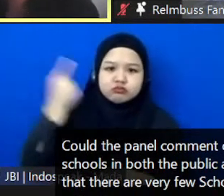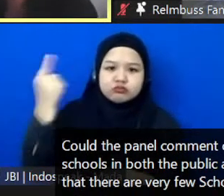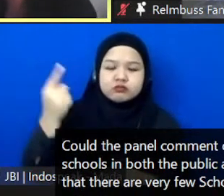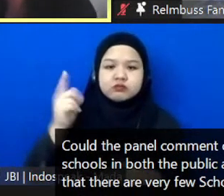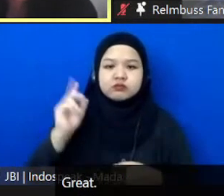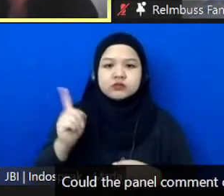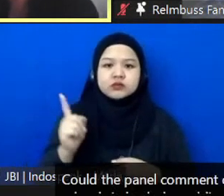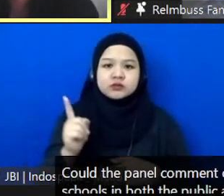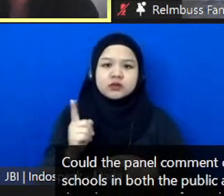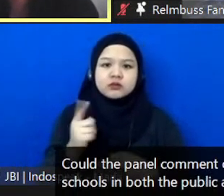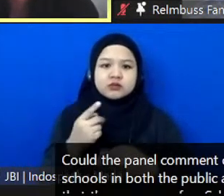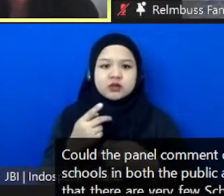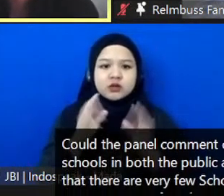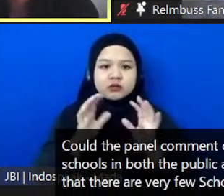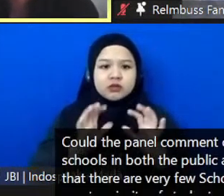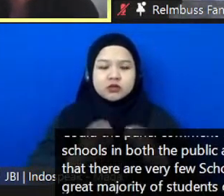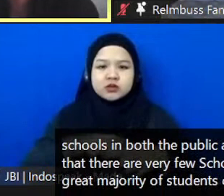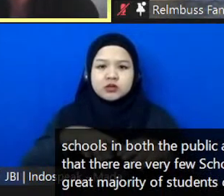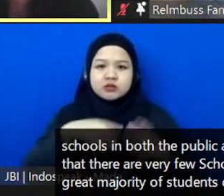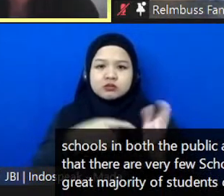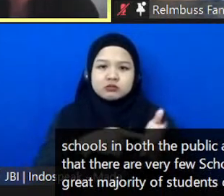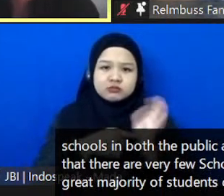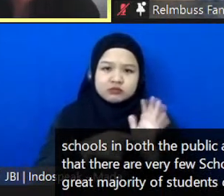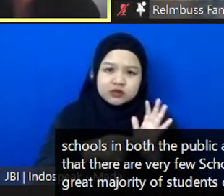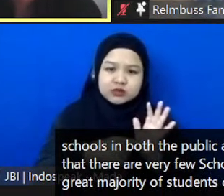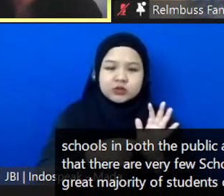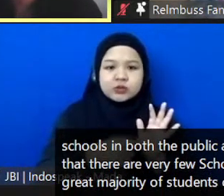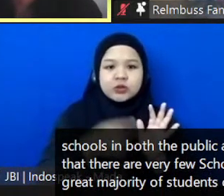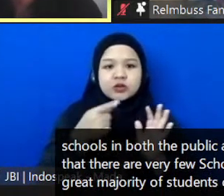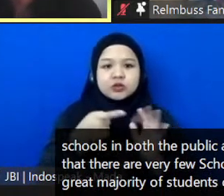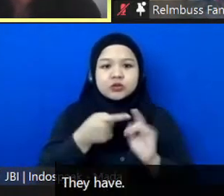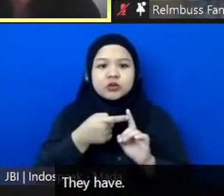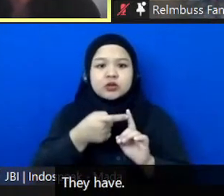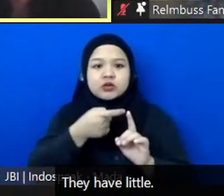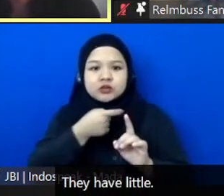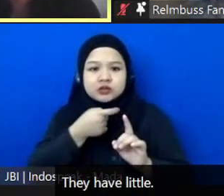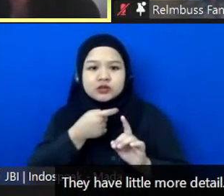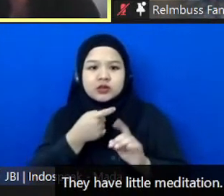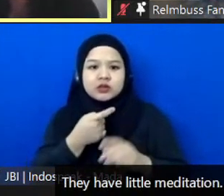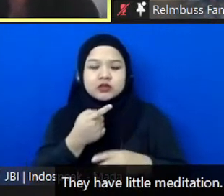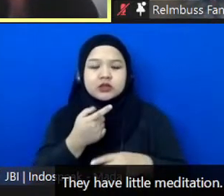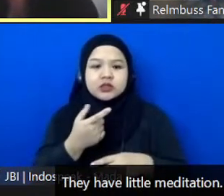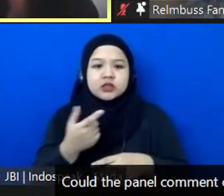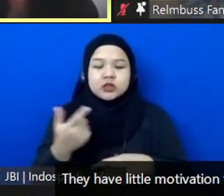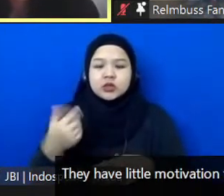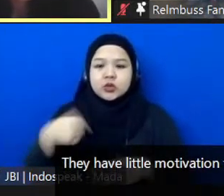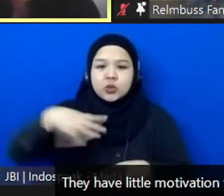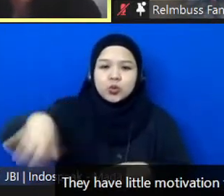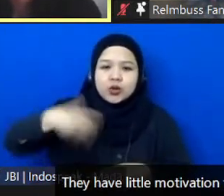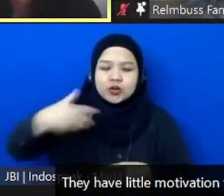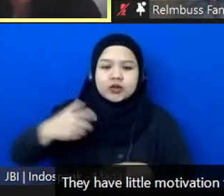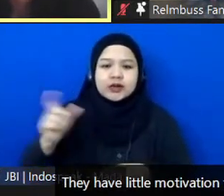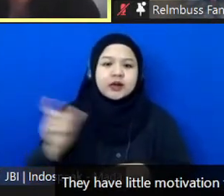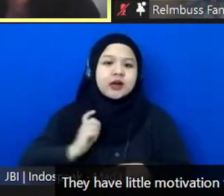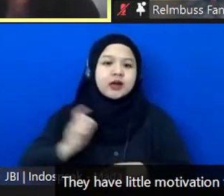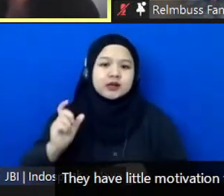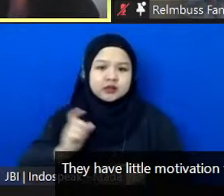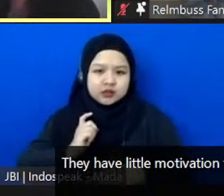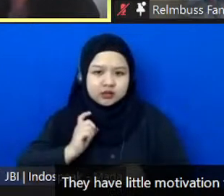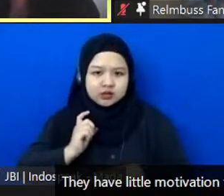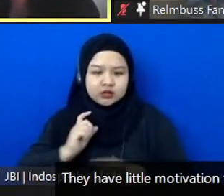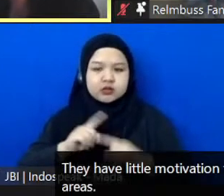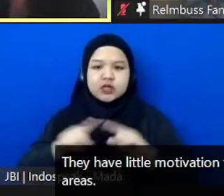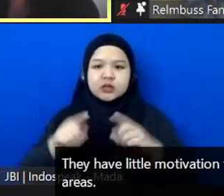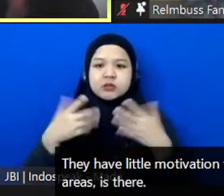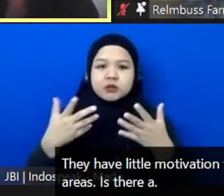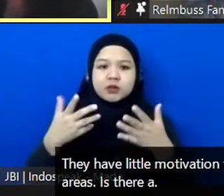great majority of students come from well-off families. They have little motivation to work in the remote or rural areas.